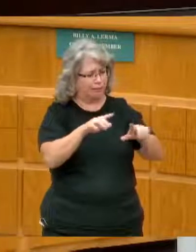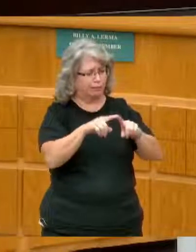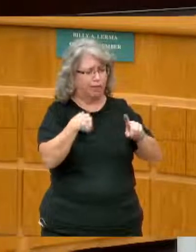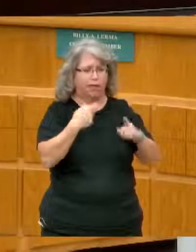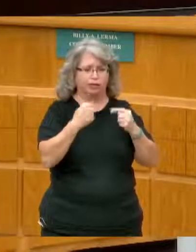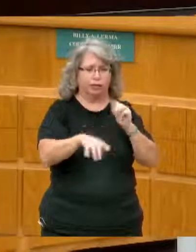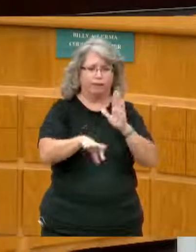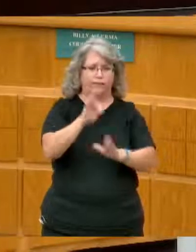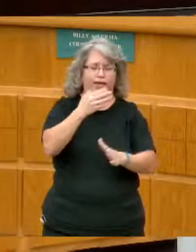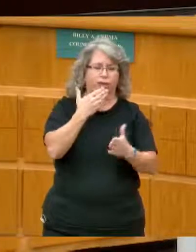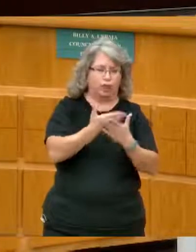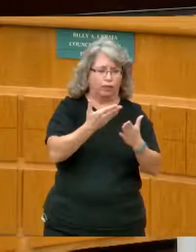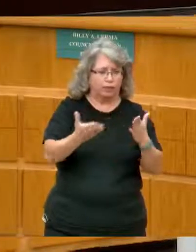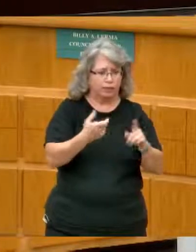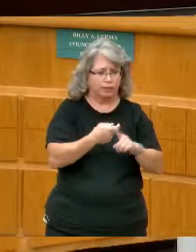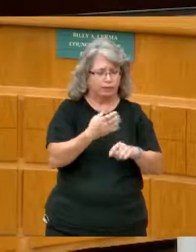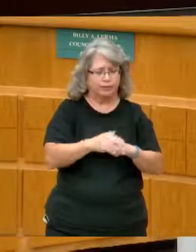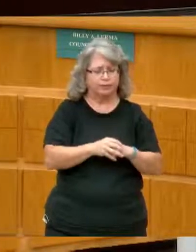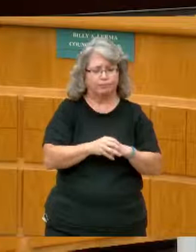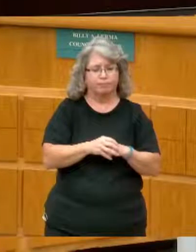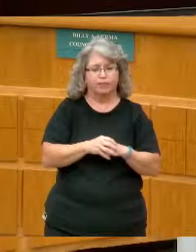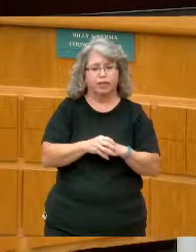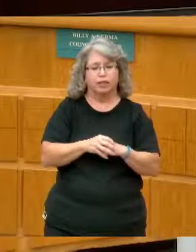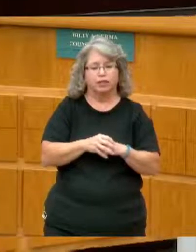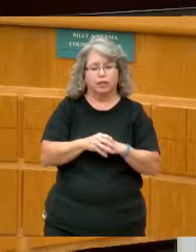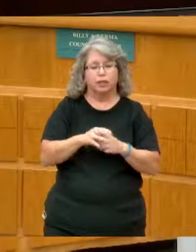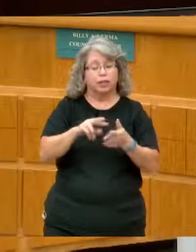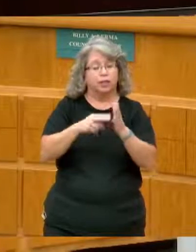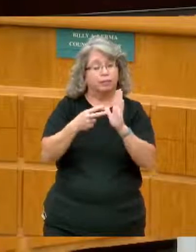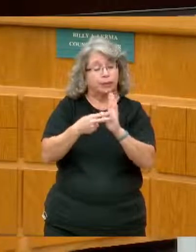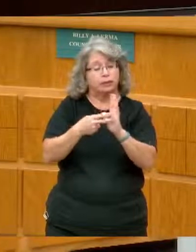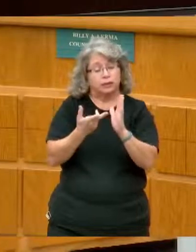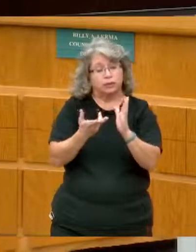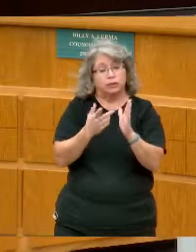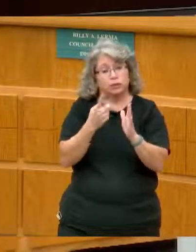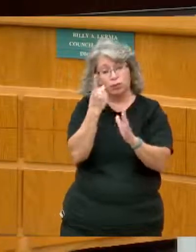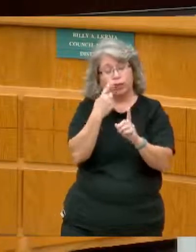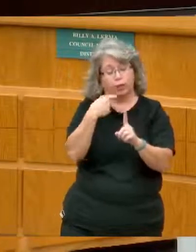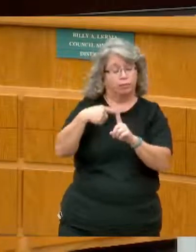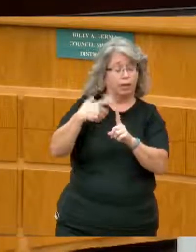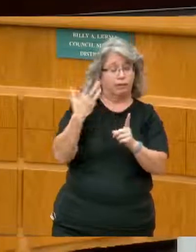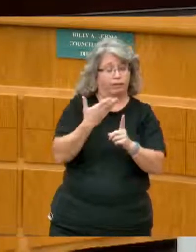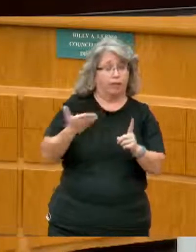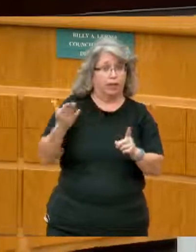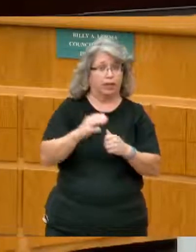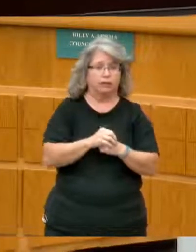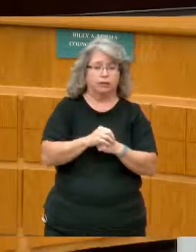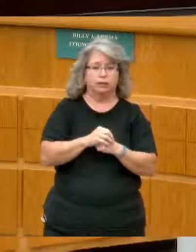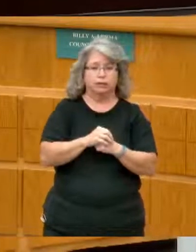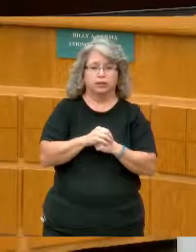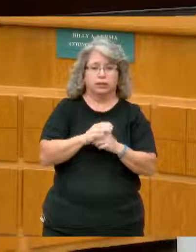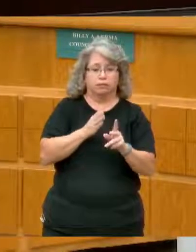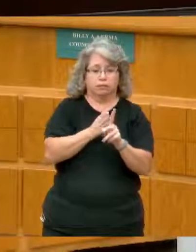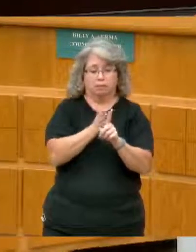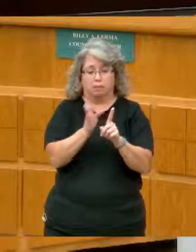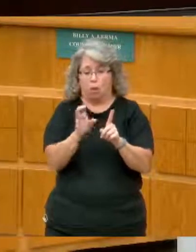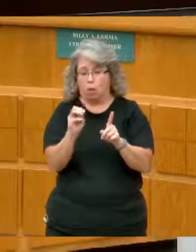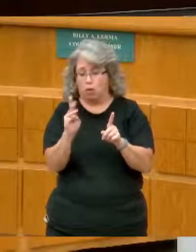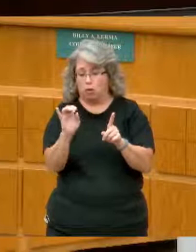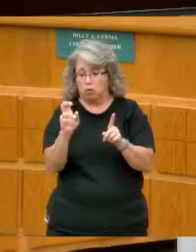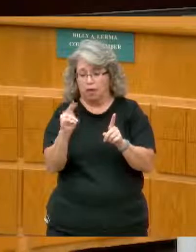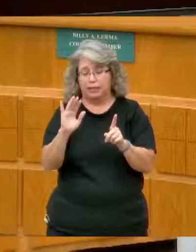that is that of the strains that could be dominant, Omicron appears to produce these milder symptoms for a lot of